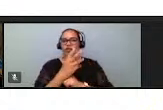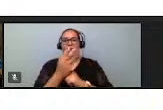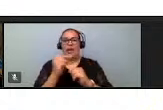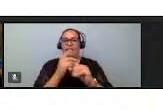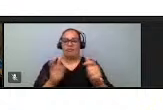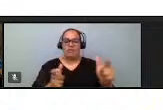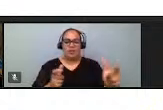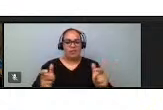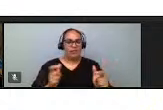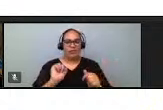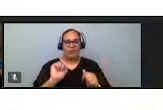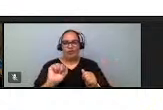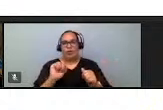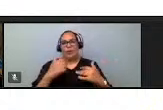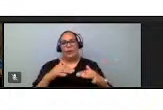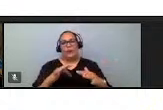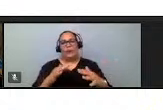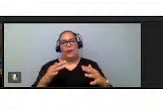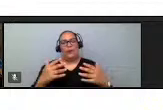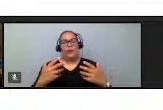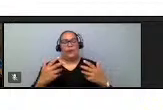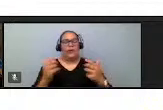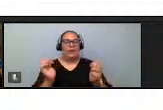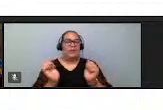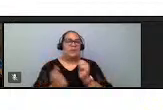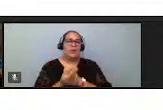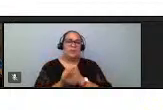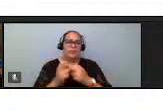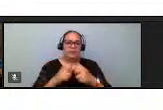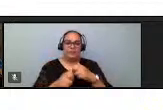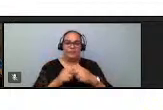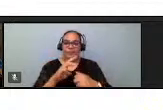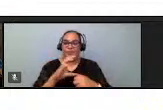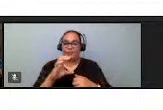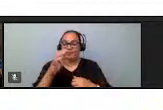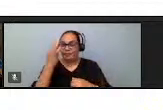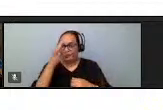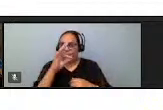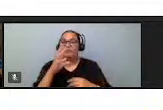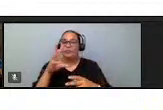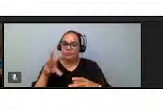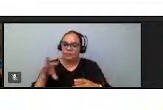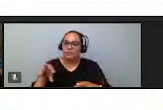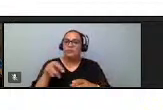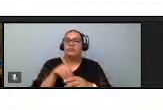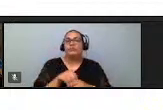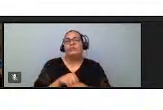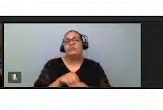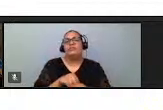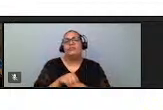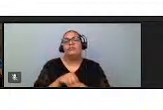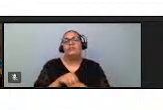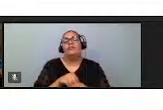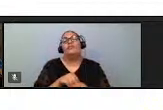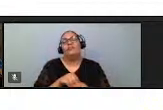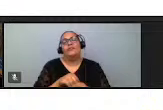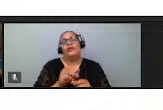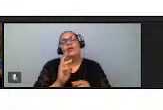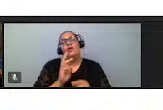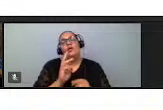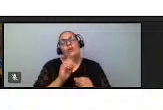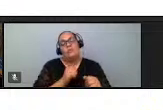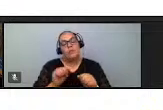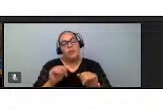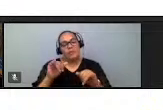manage this cluster Western Cape government stepped into the space and will